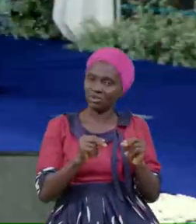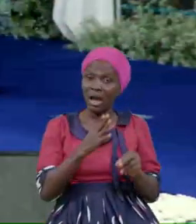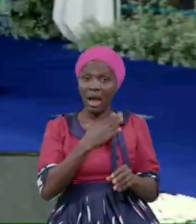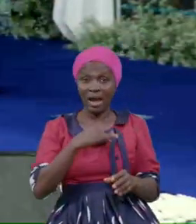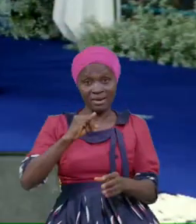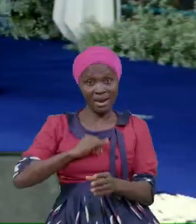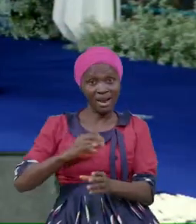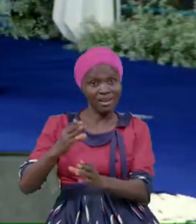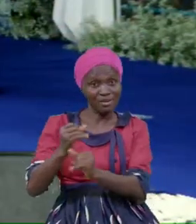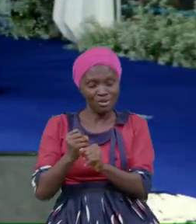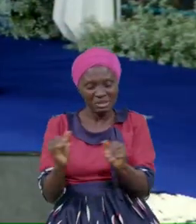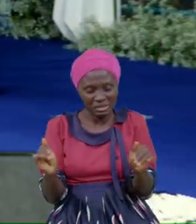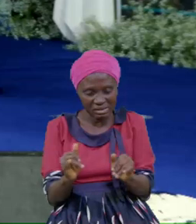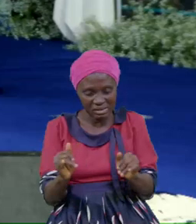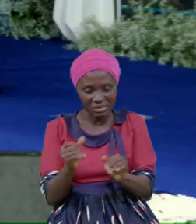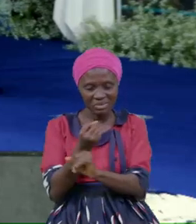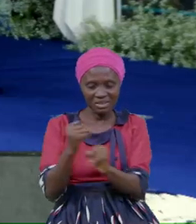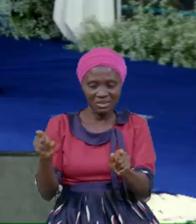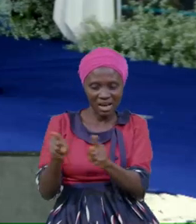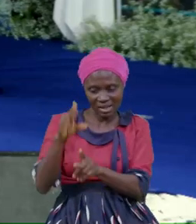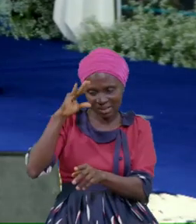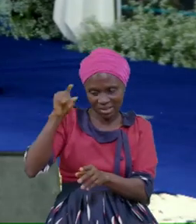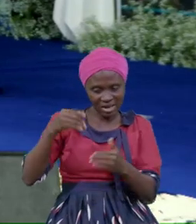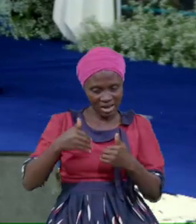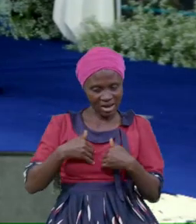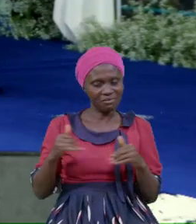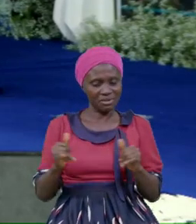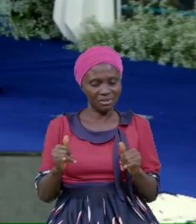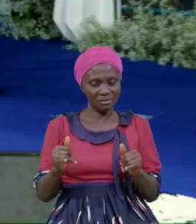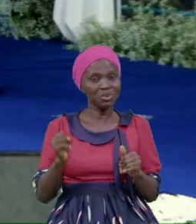got. And so, I'll be sober.